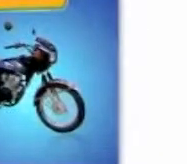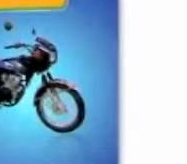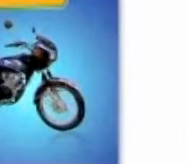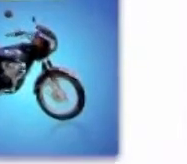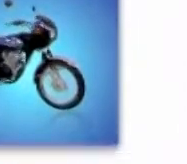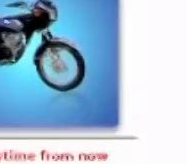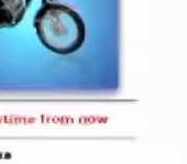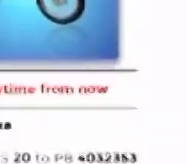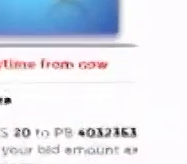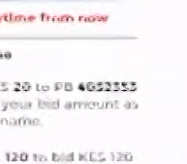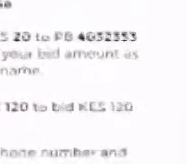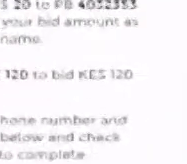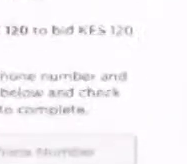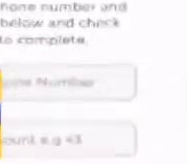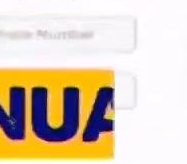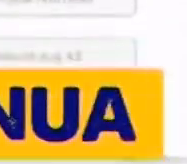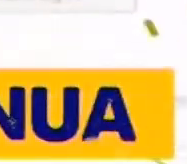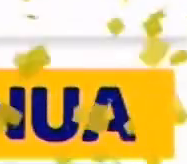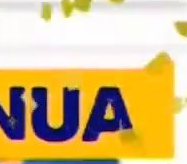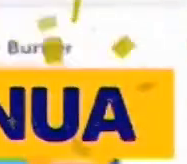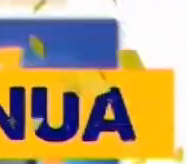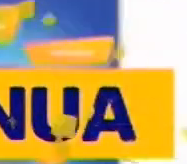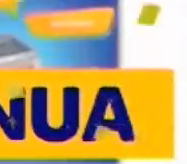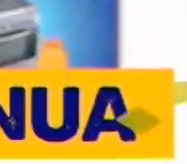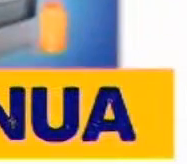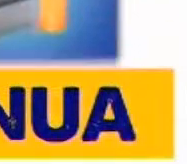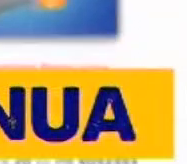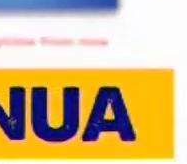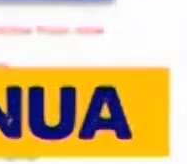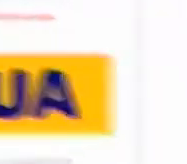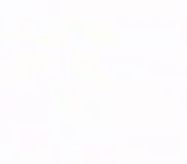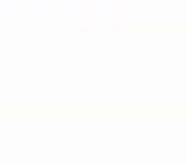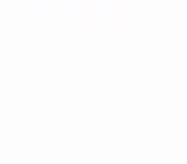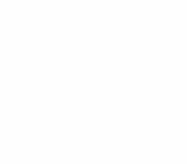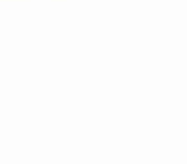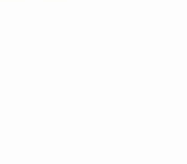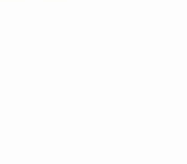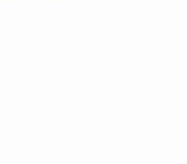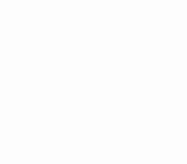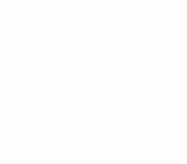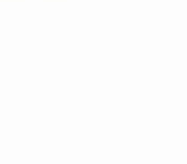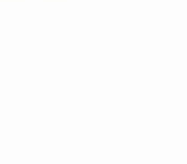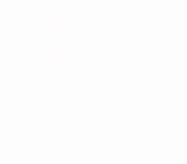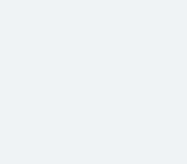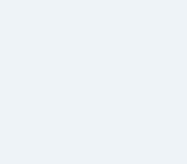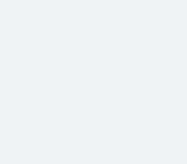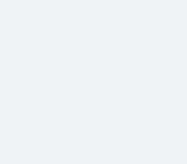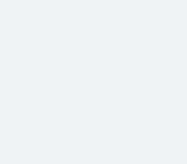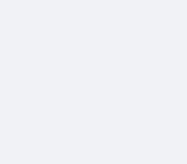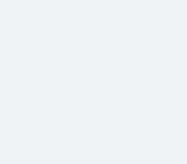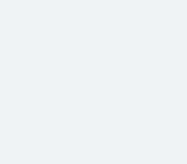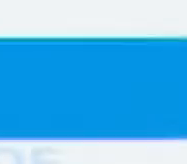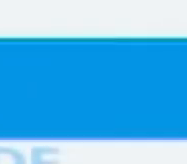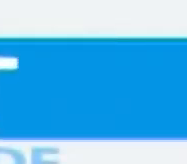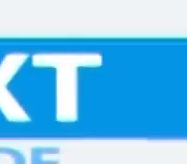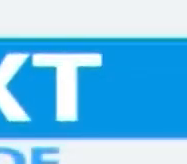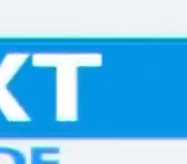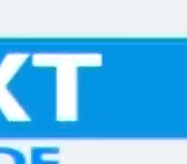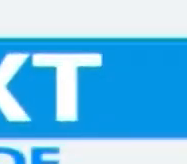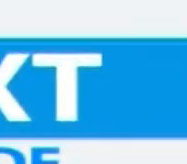www.quickbid.co.ke. Kumbuka, bid ya chini zaidi ya kipekee ndio ununua. QuickBid, bidhaa bora kwa bei ya chini. On the next